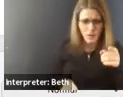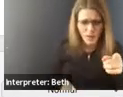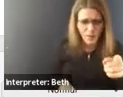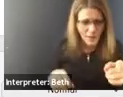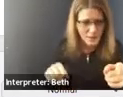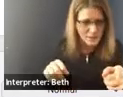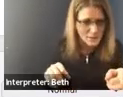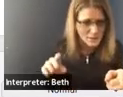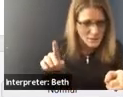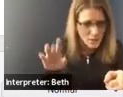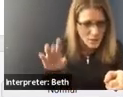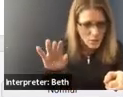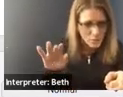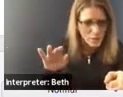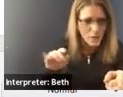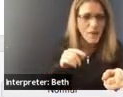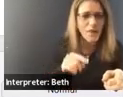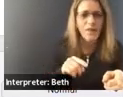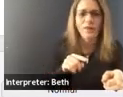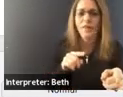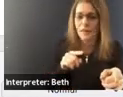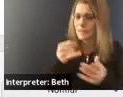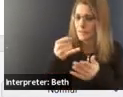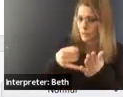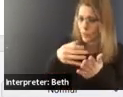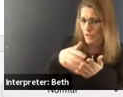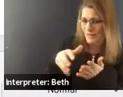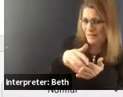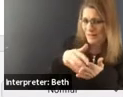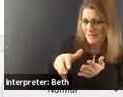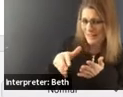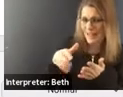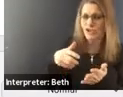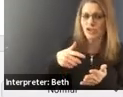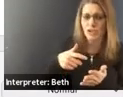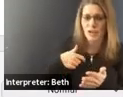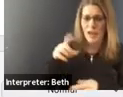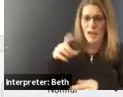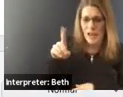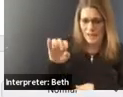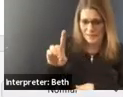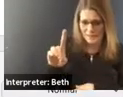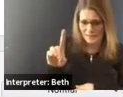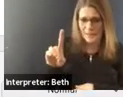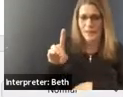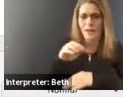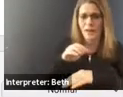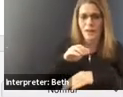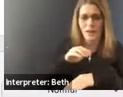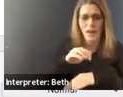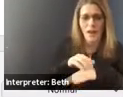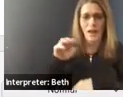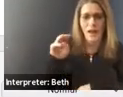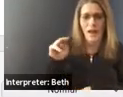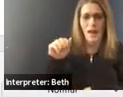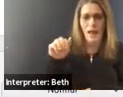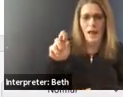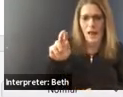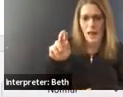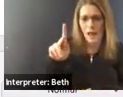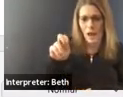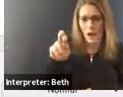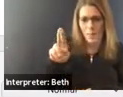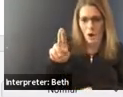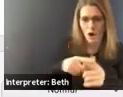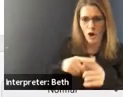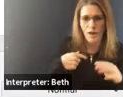was the sketch that I did on marker. And I literally just cut this out of the photo I took and put